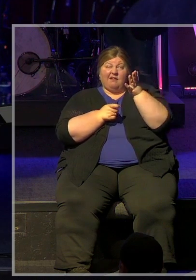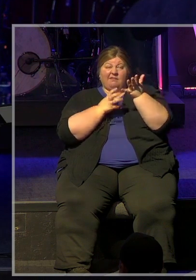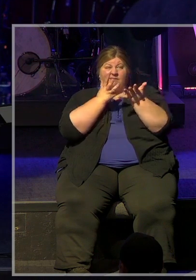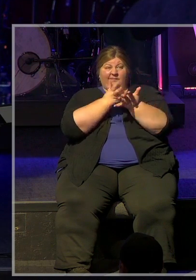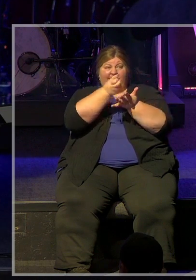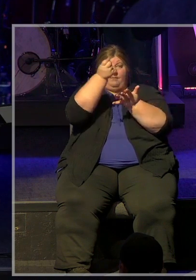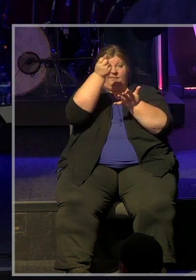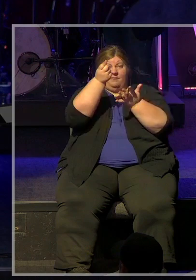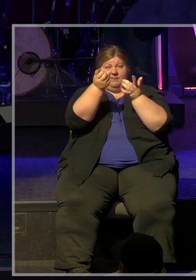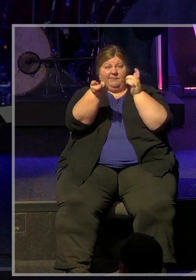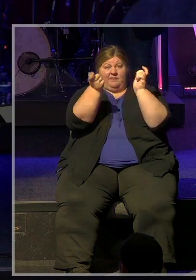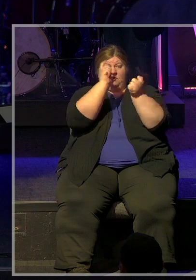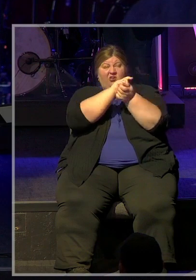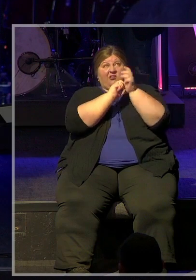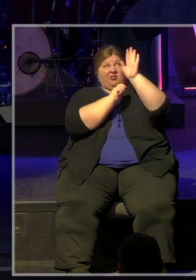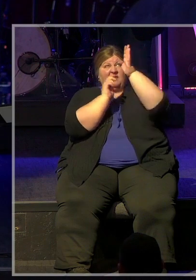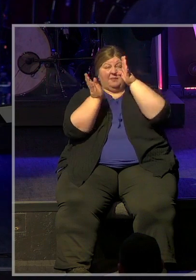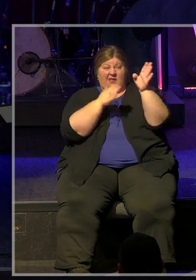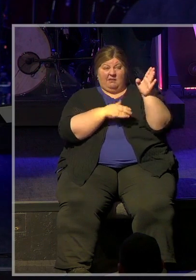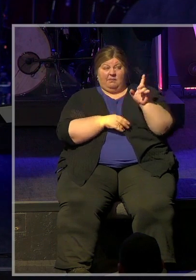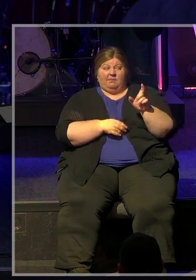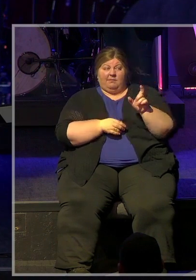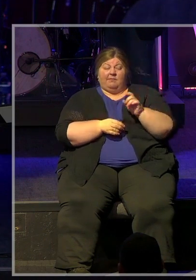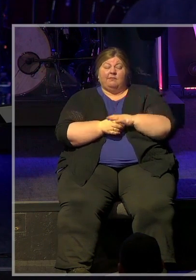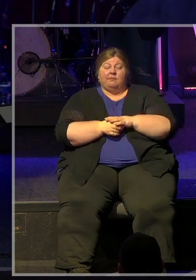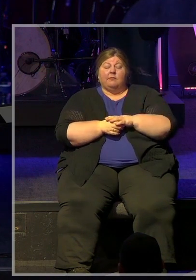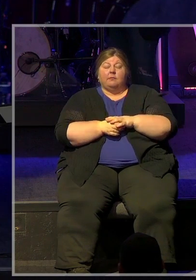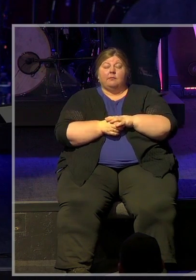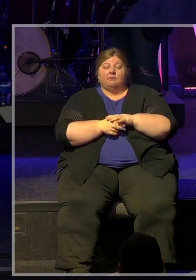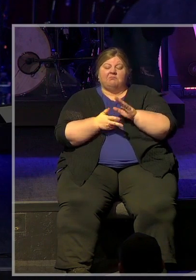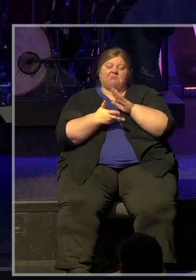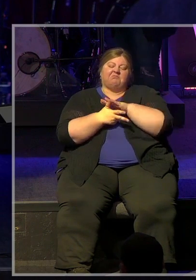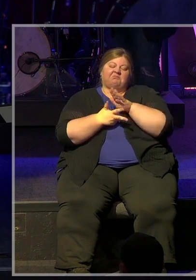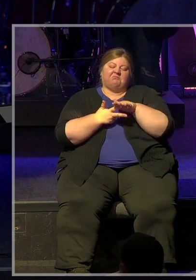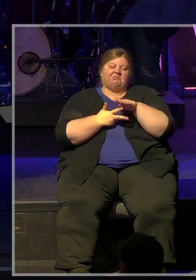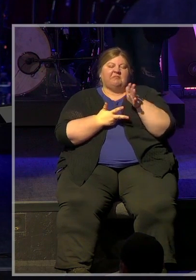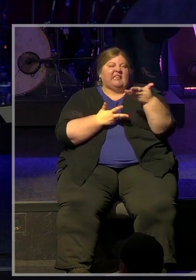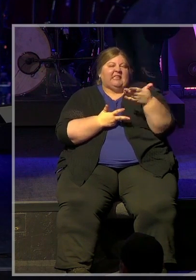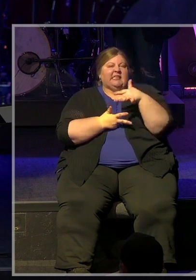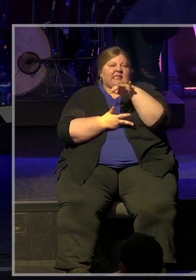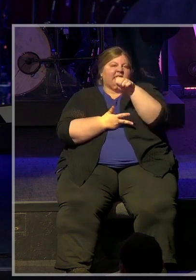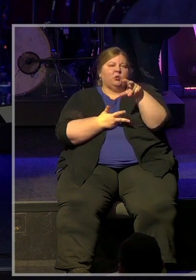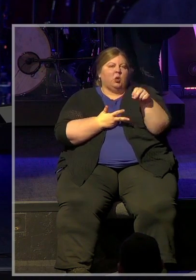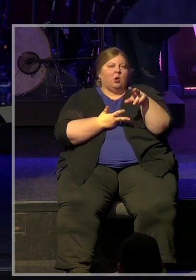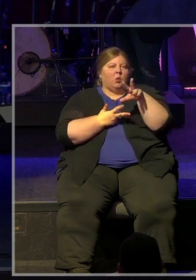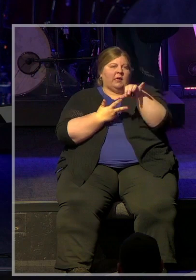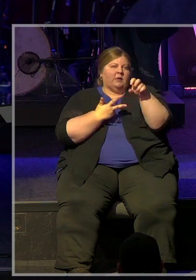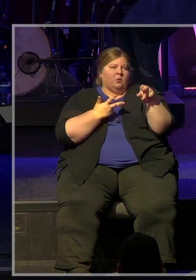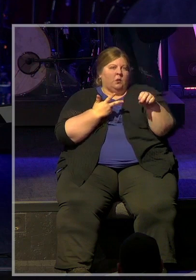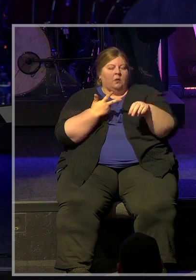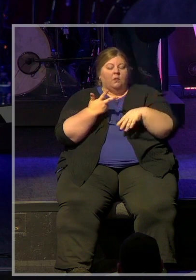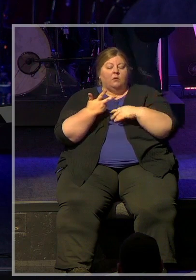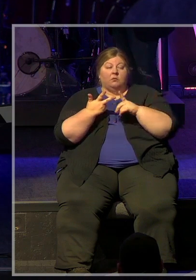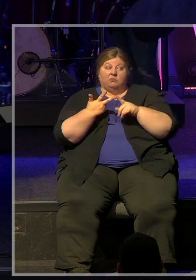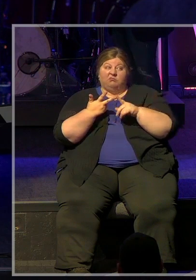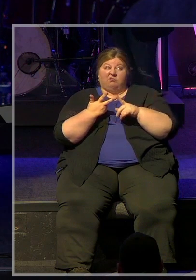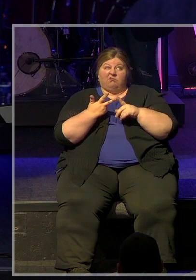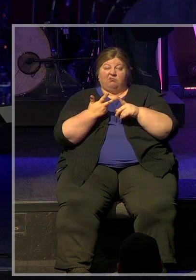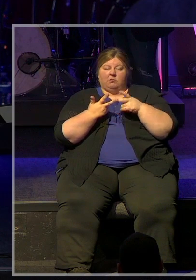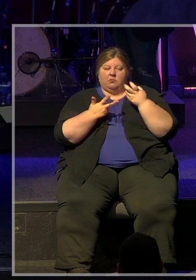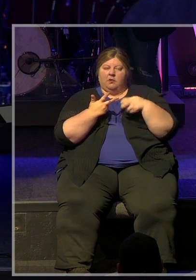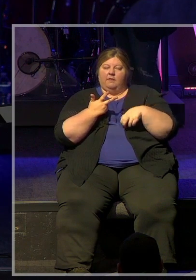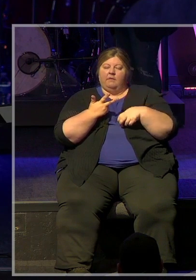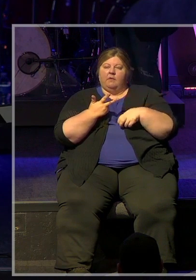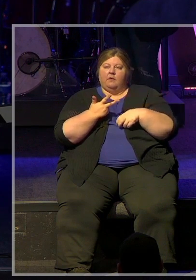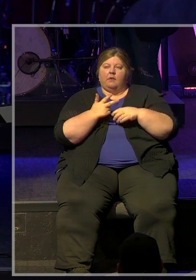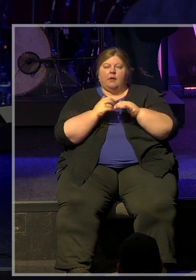it his way? So the first two are easy. Those are yes or no questions. The last one is probably the most difficult. How can